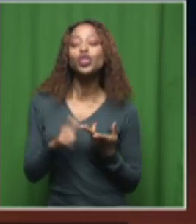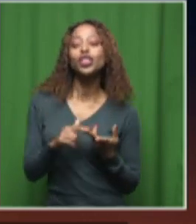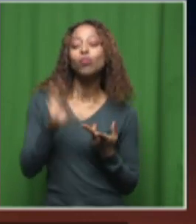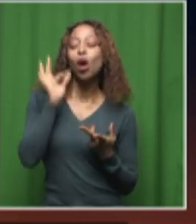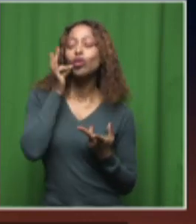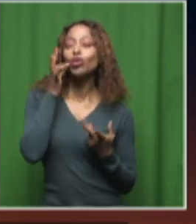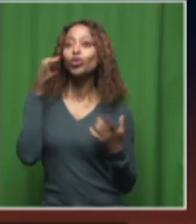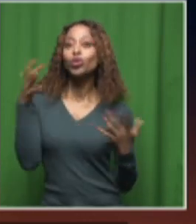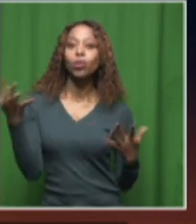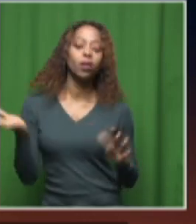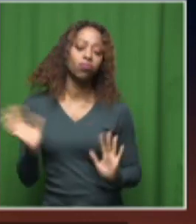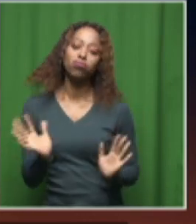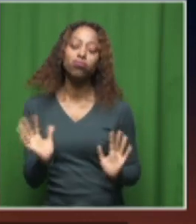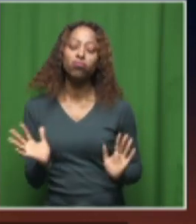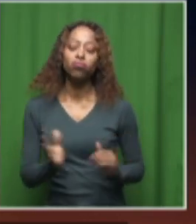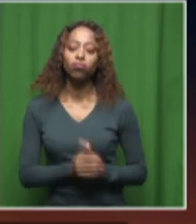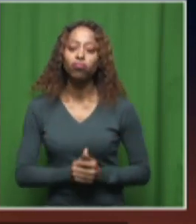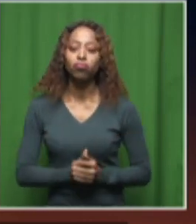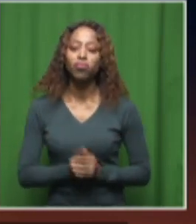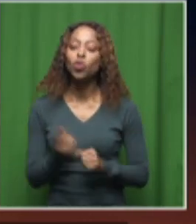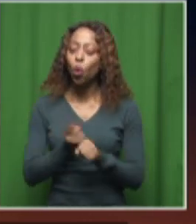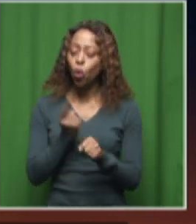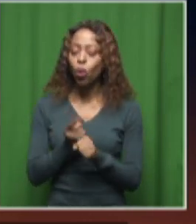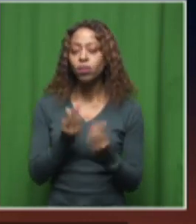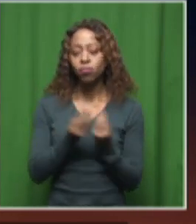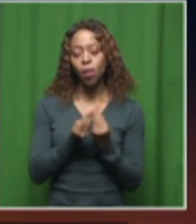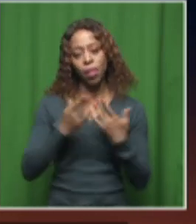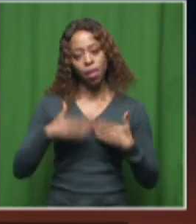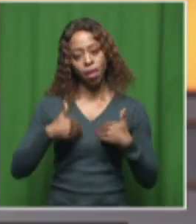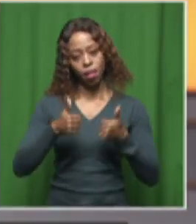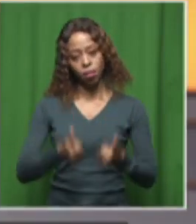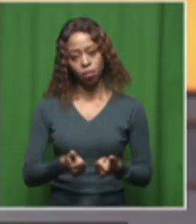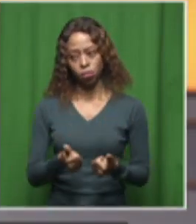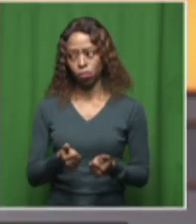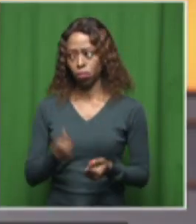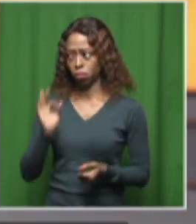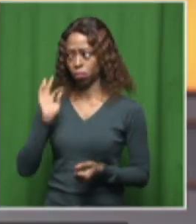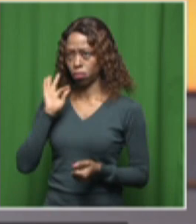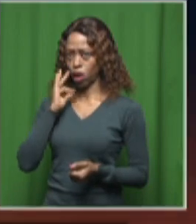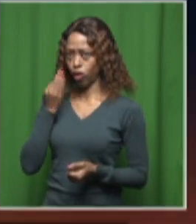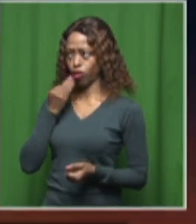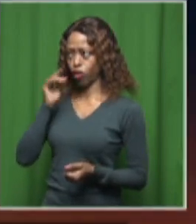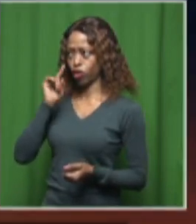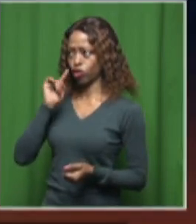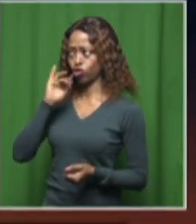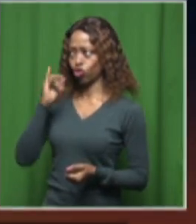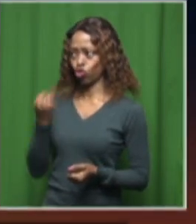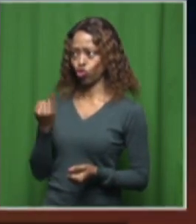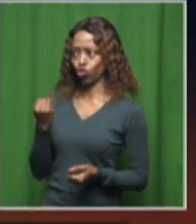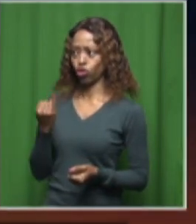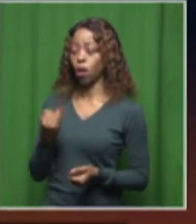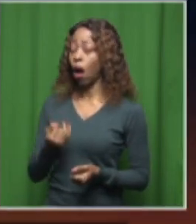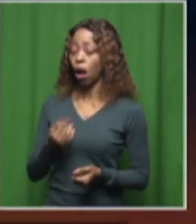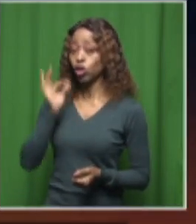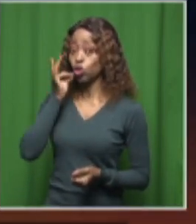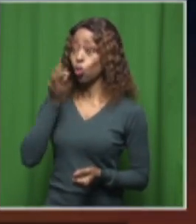sugar. They know that it's always something healthy. What's crunchy. wrong with fruit juices though? Fruit juices are 100%, they're high in